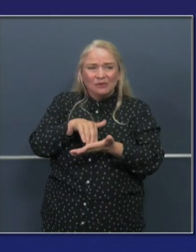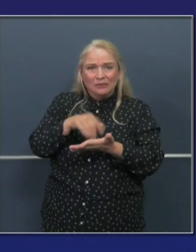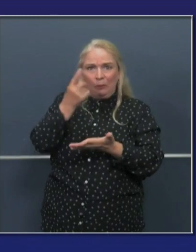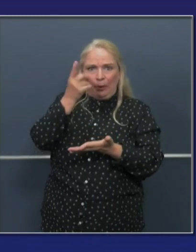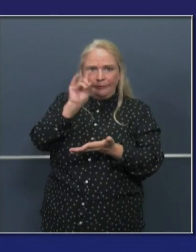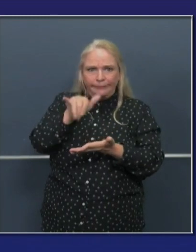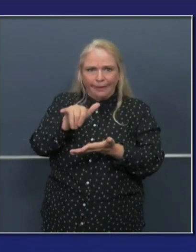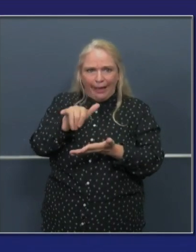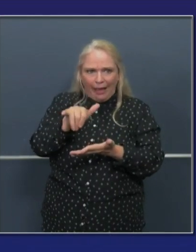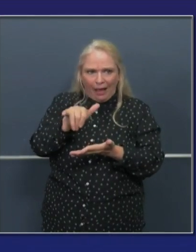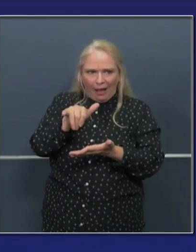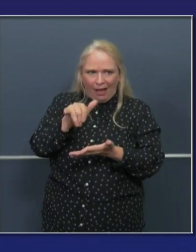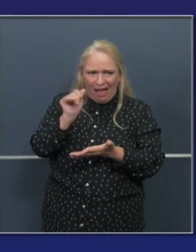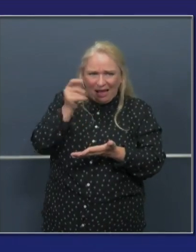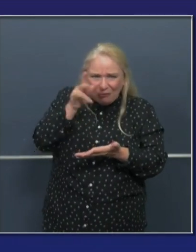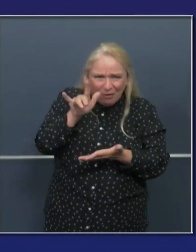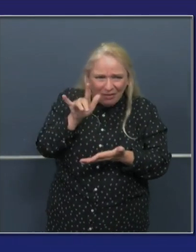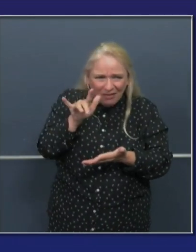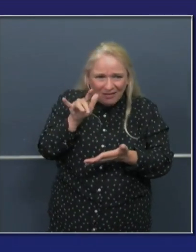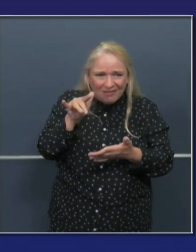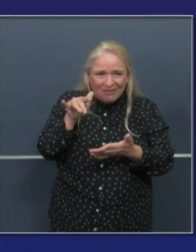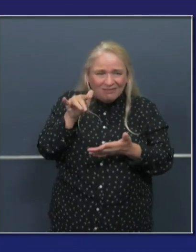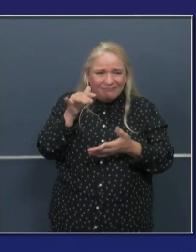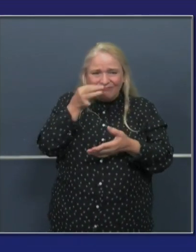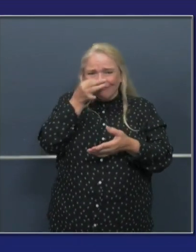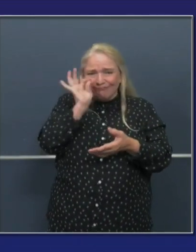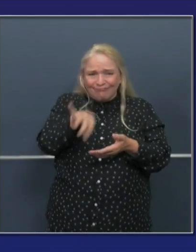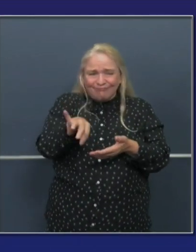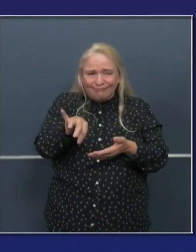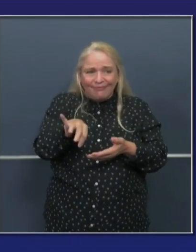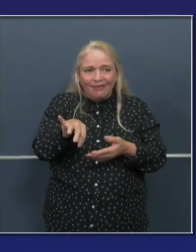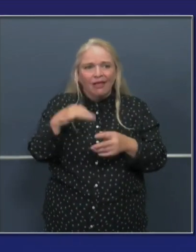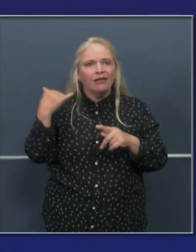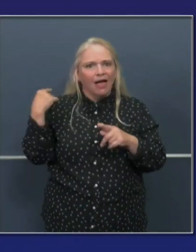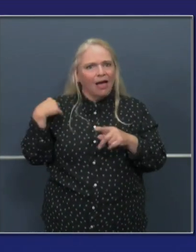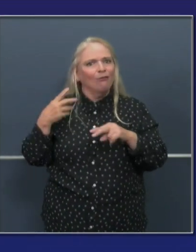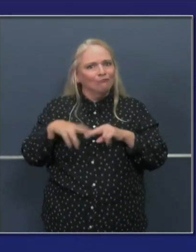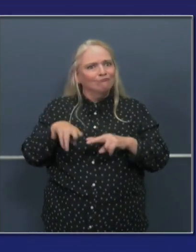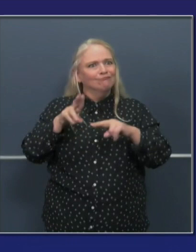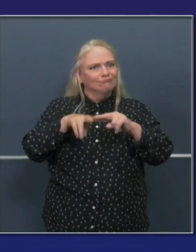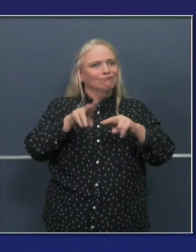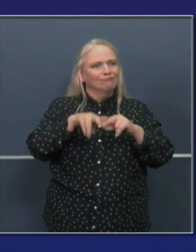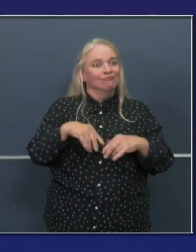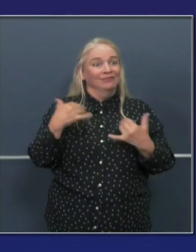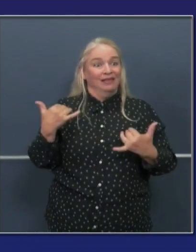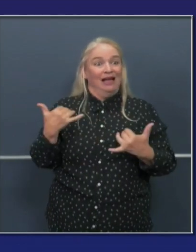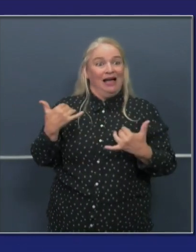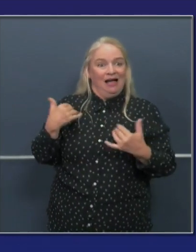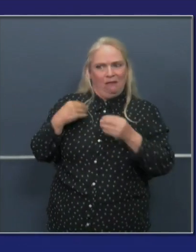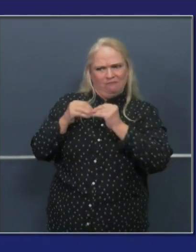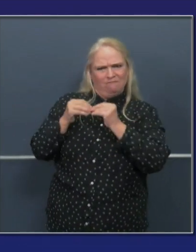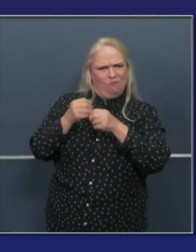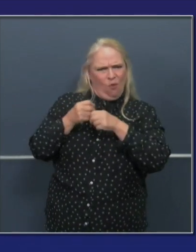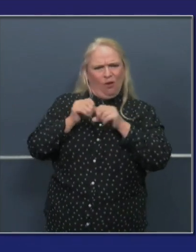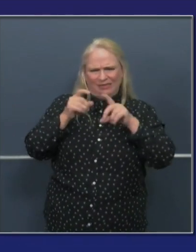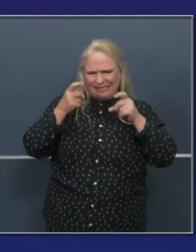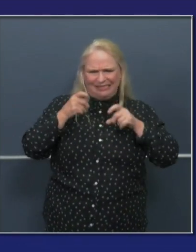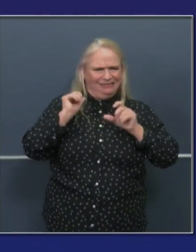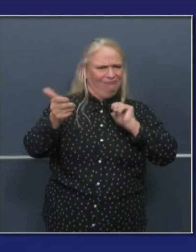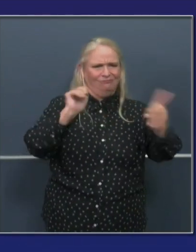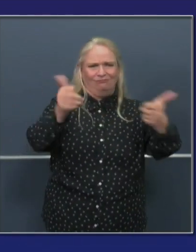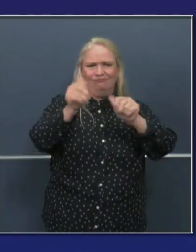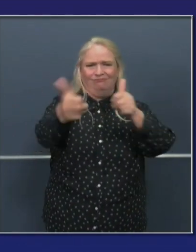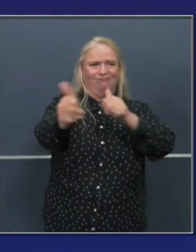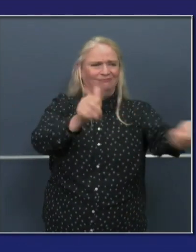testing 2,000 people a day. We decided to do a reset, put together a task force led by Dr. Charity Dean